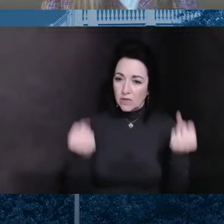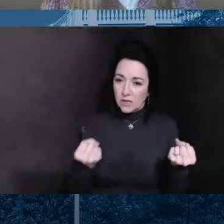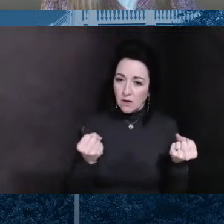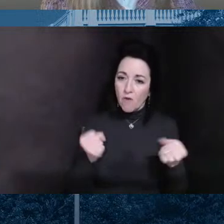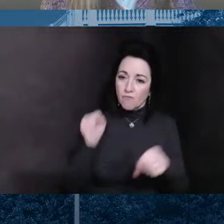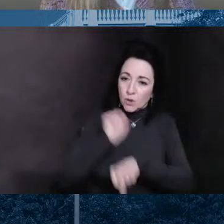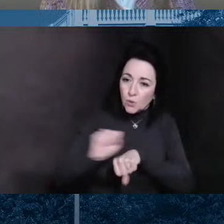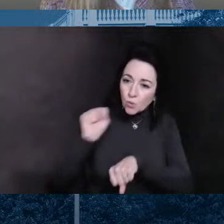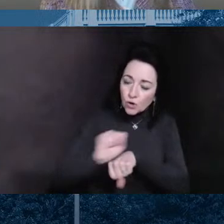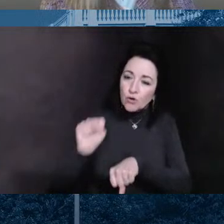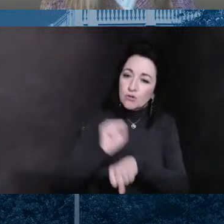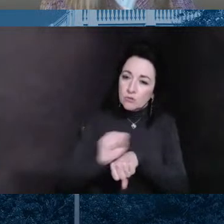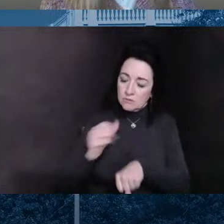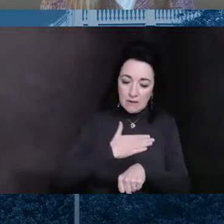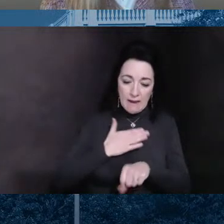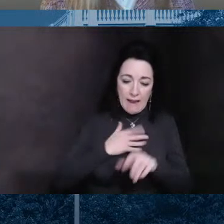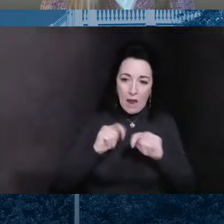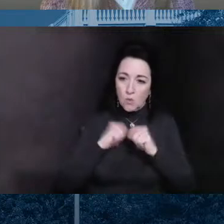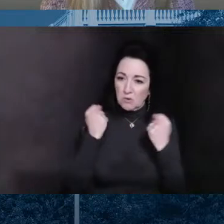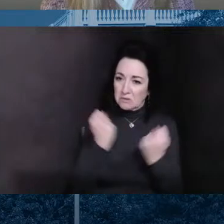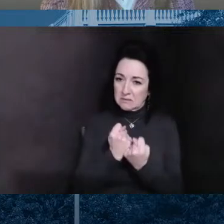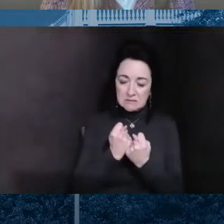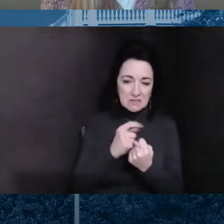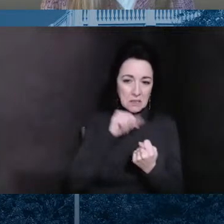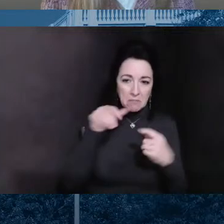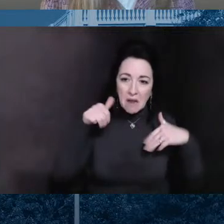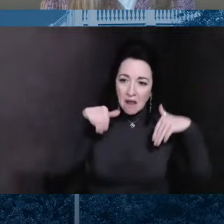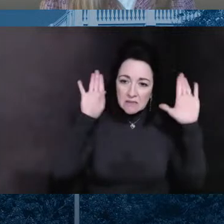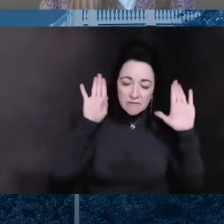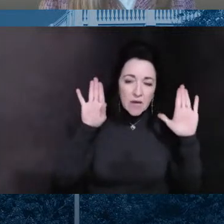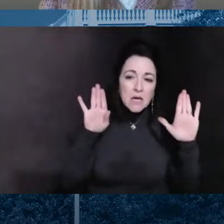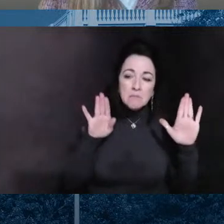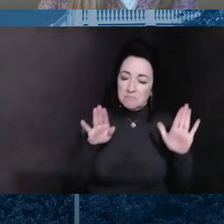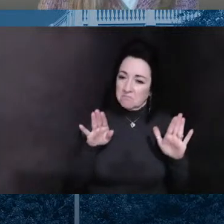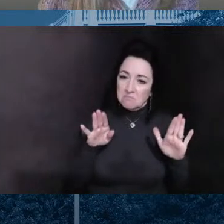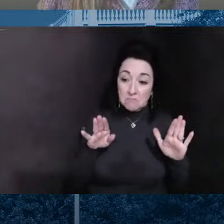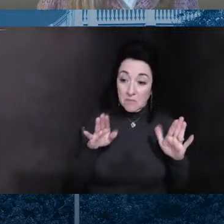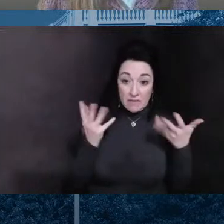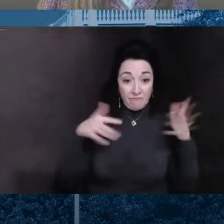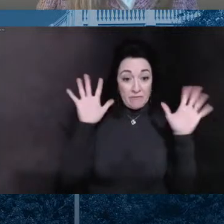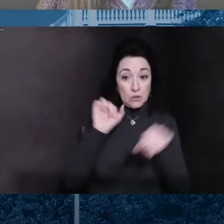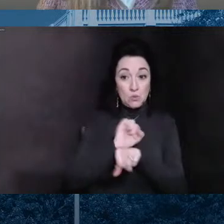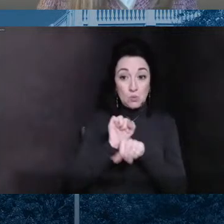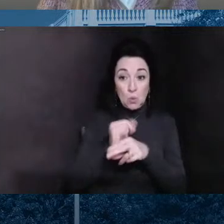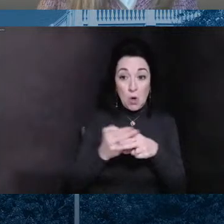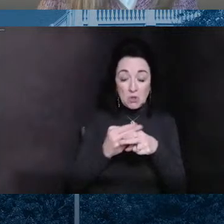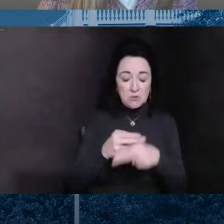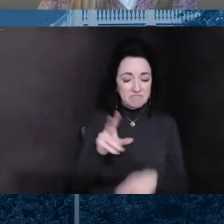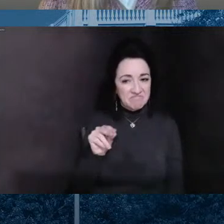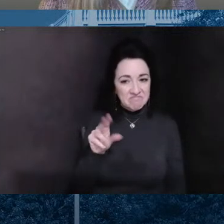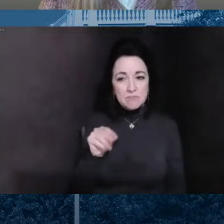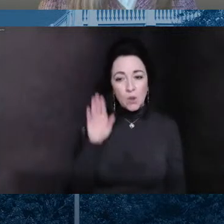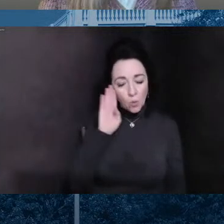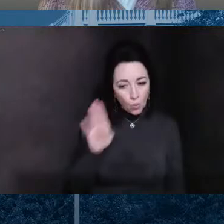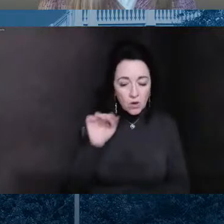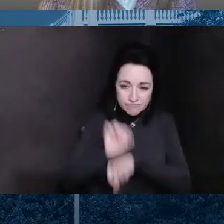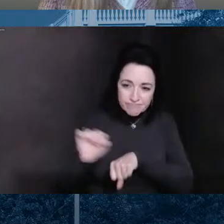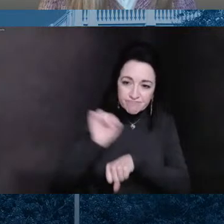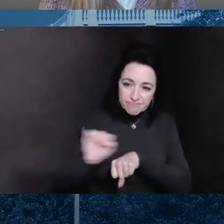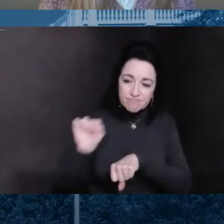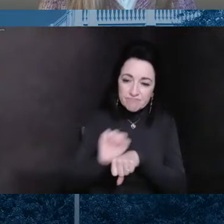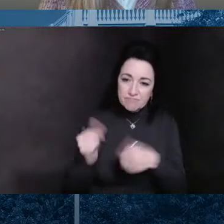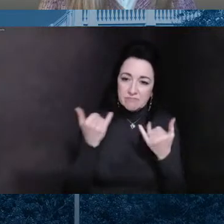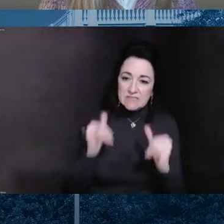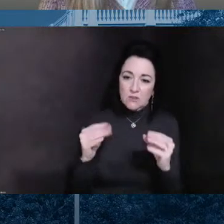have a dedicated team that works with our partners up at FEMA to keep us, getting as much as we can to lessen the burden on our local